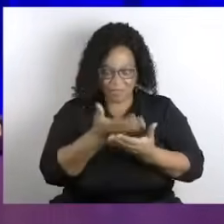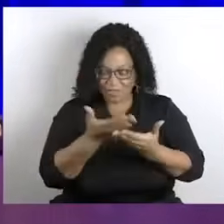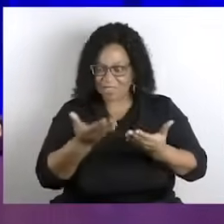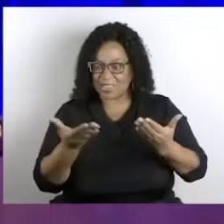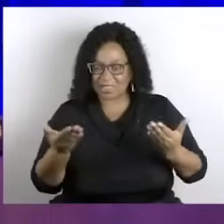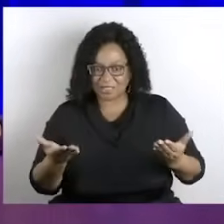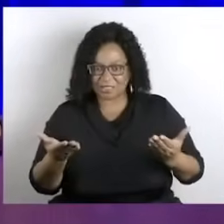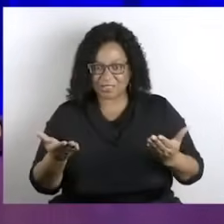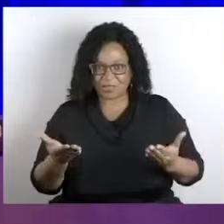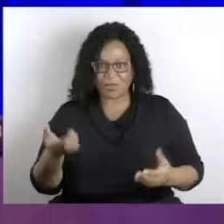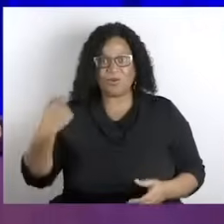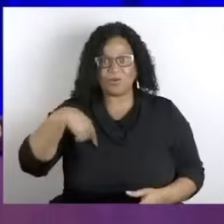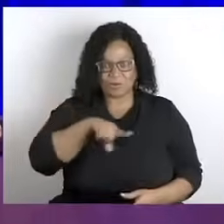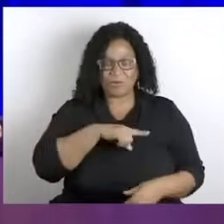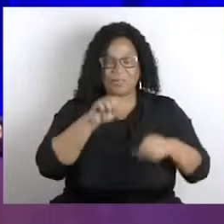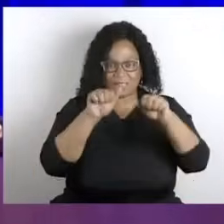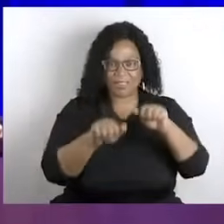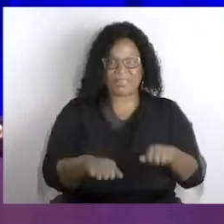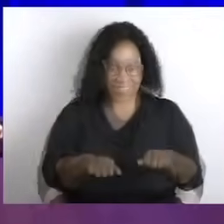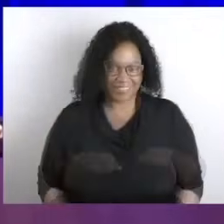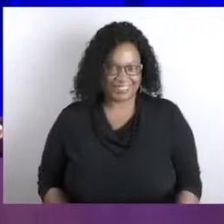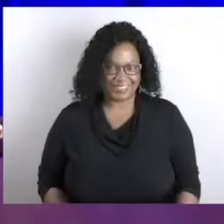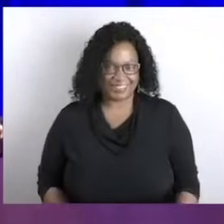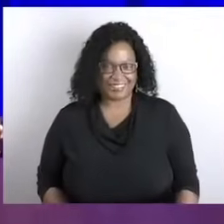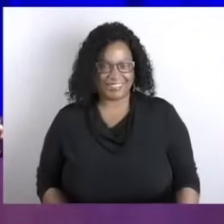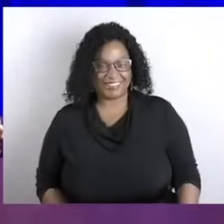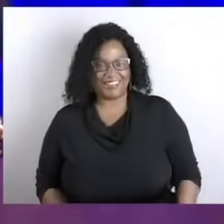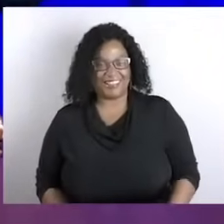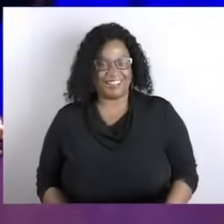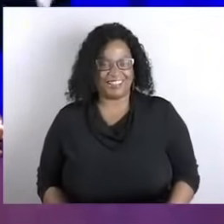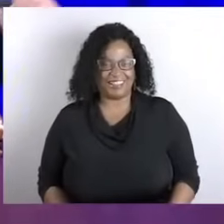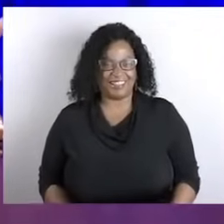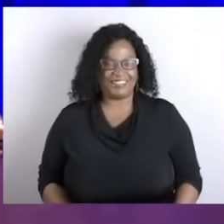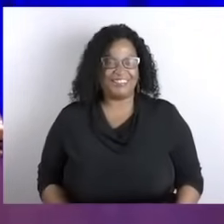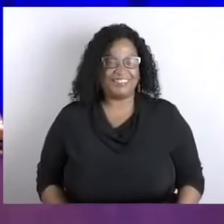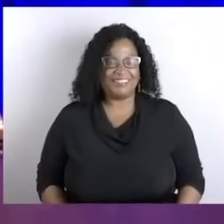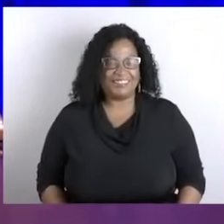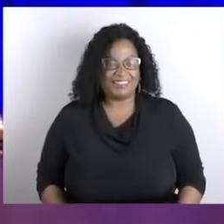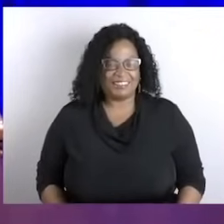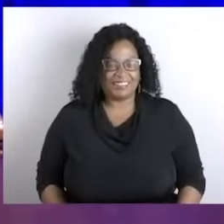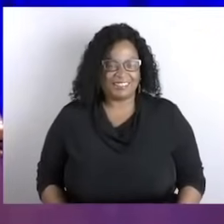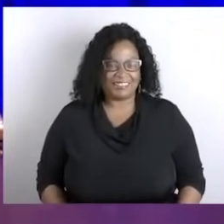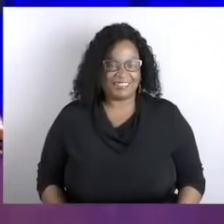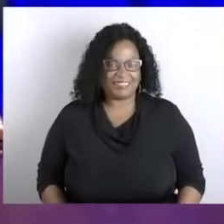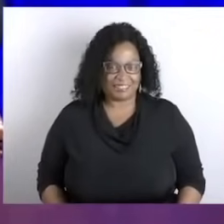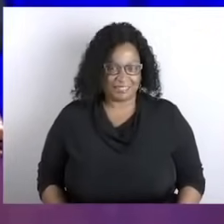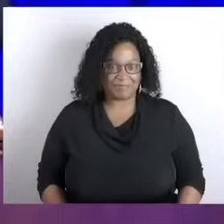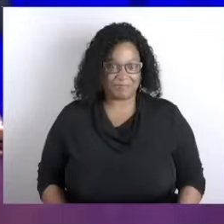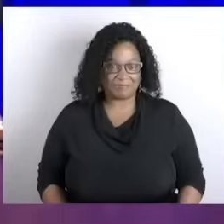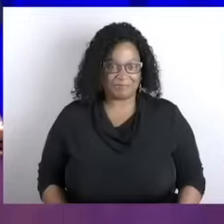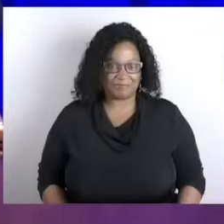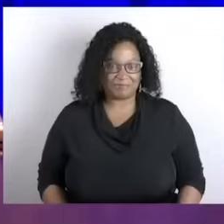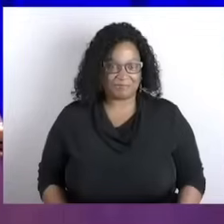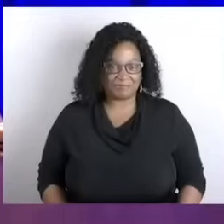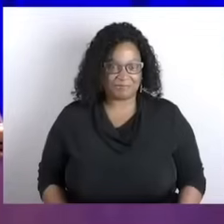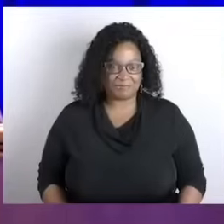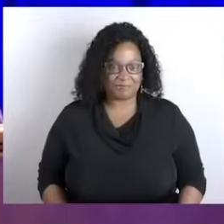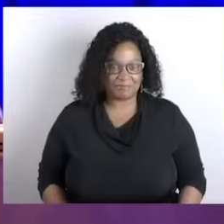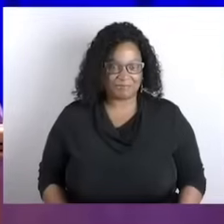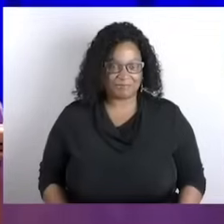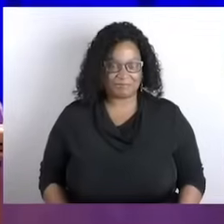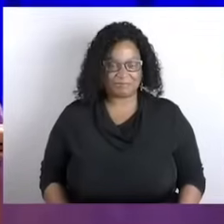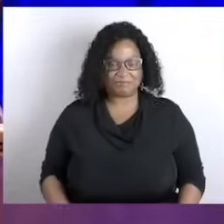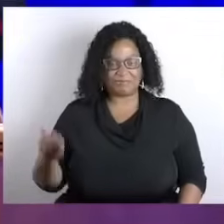now. God says, I know. And may I suggest, brothers and sisters, that if we're going to experience our promised future,